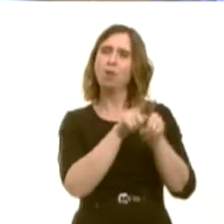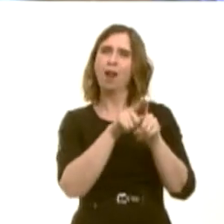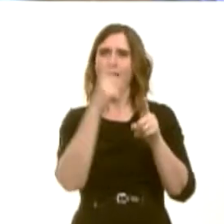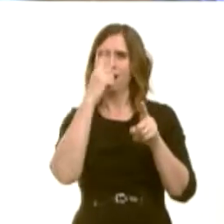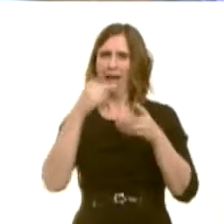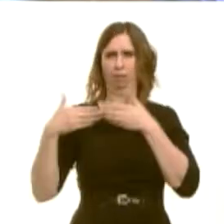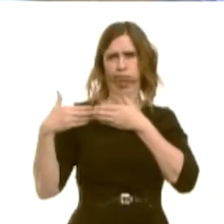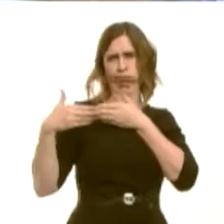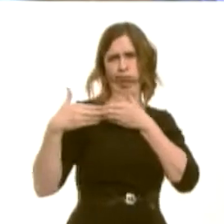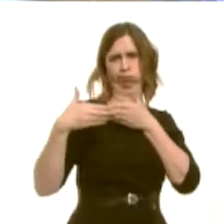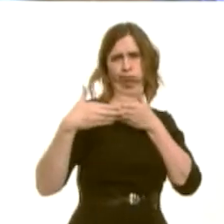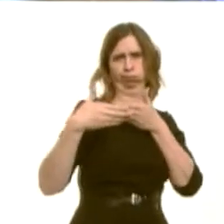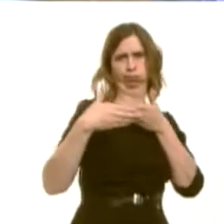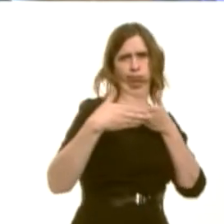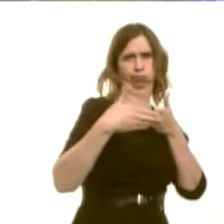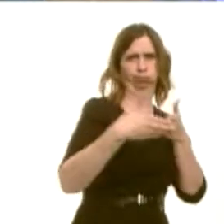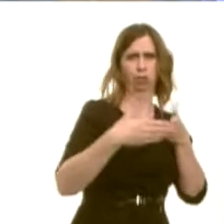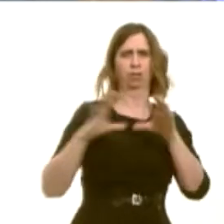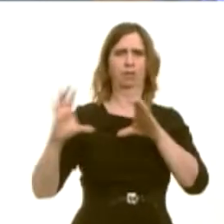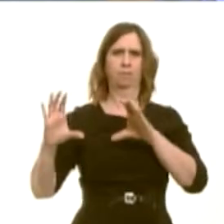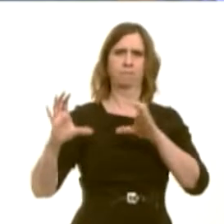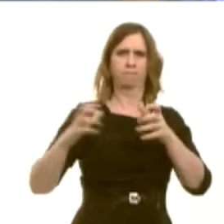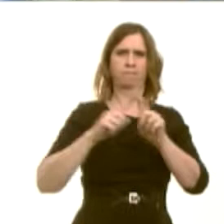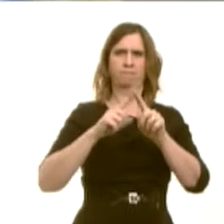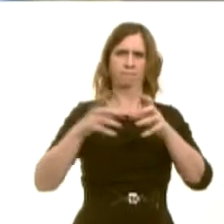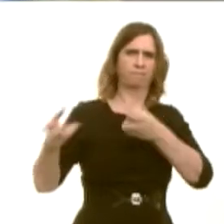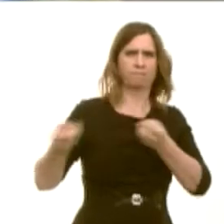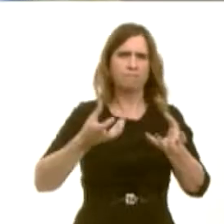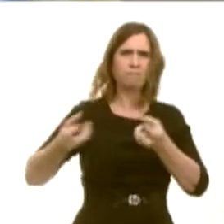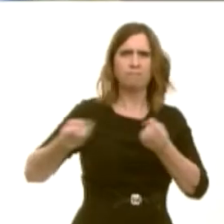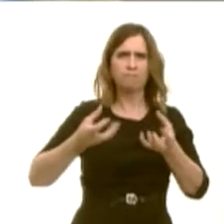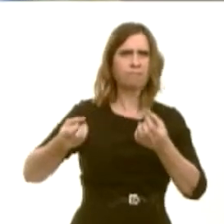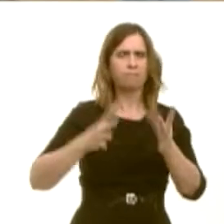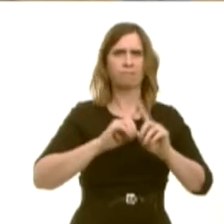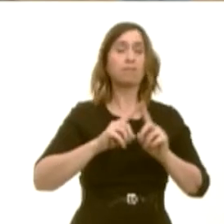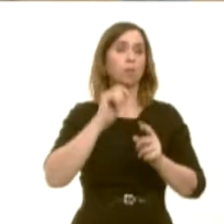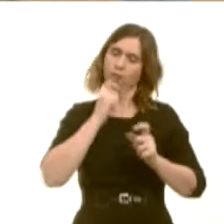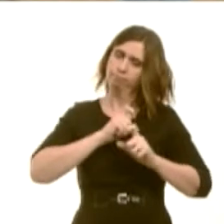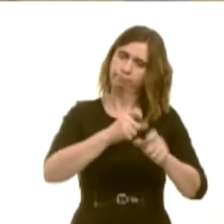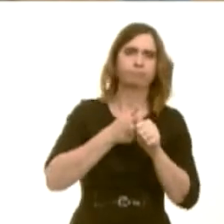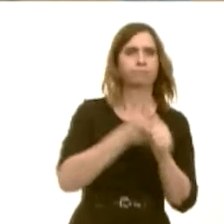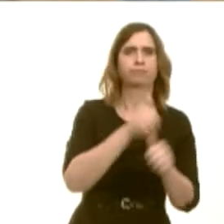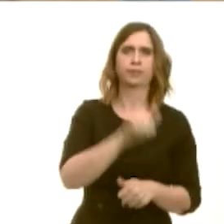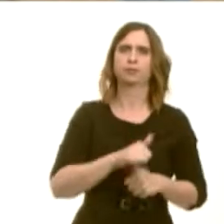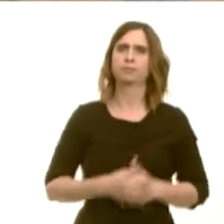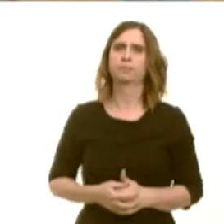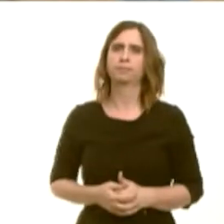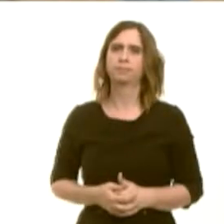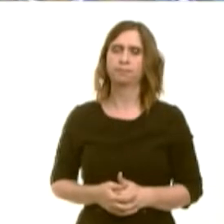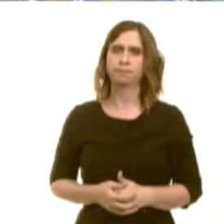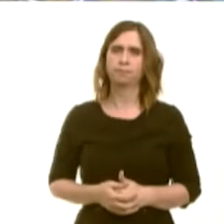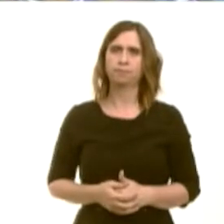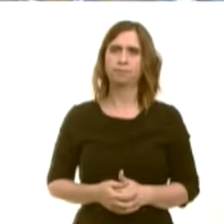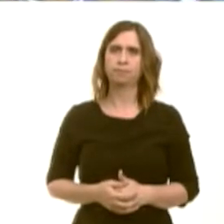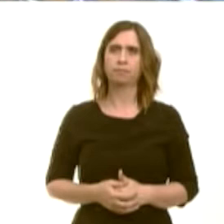cargo and freight into the port itself. So we have been collaborating with the port and will continue to do so. Powell. First Minister, you